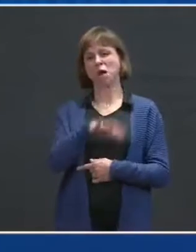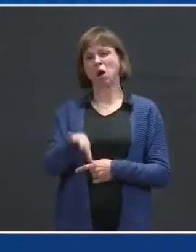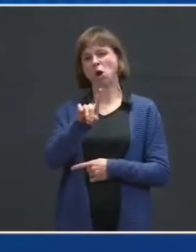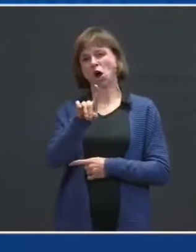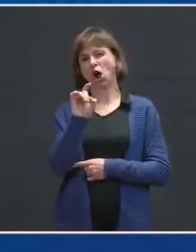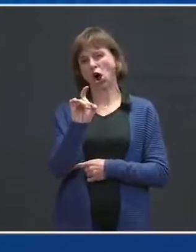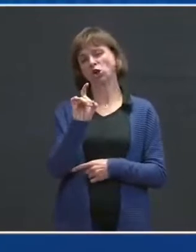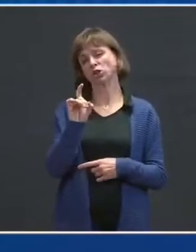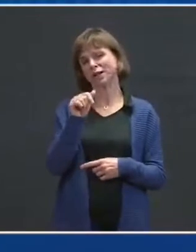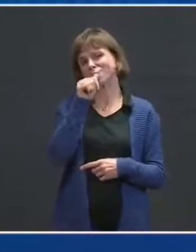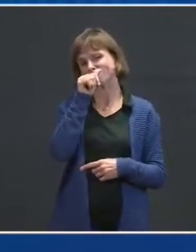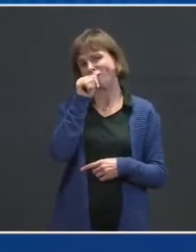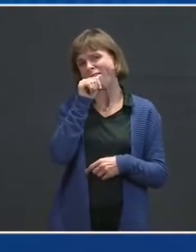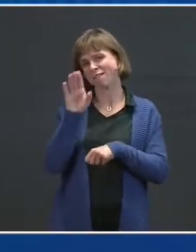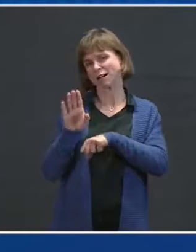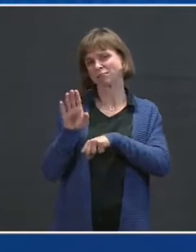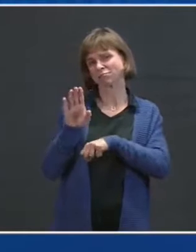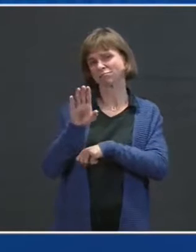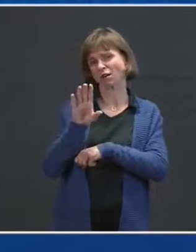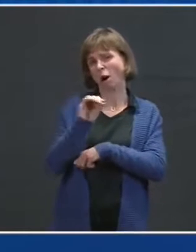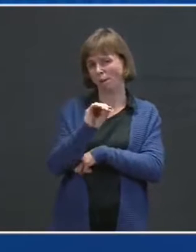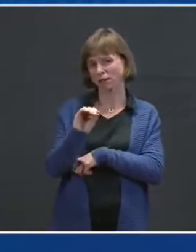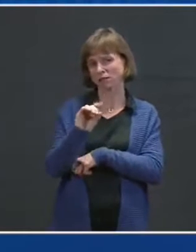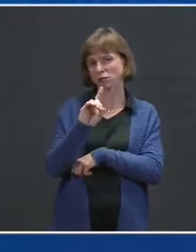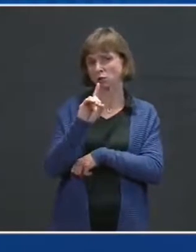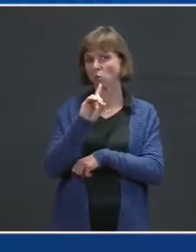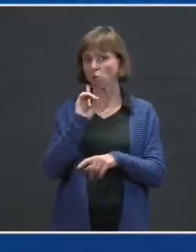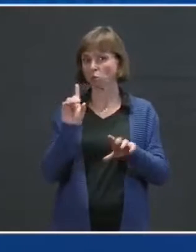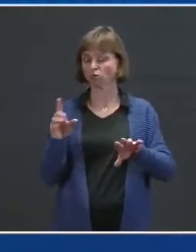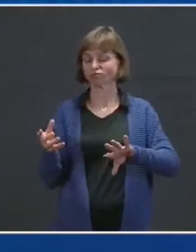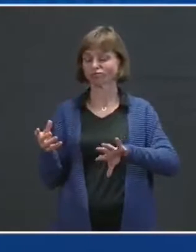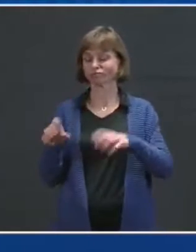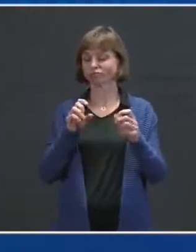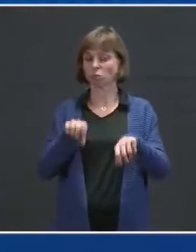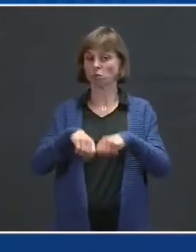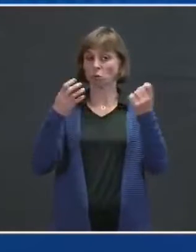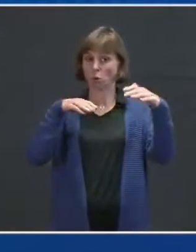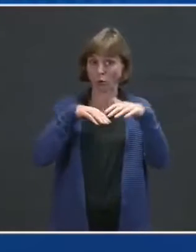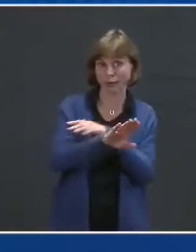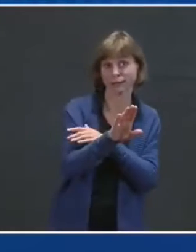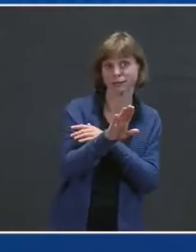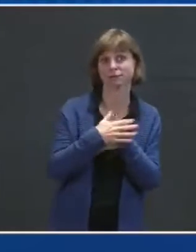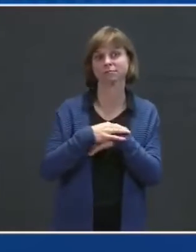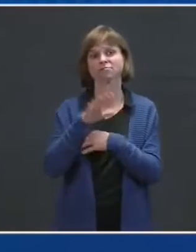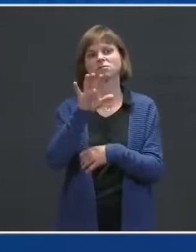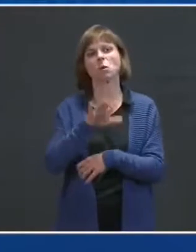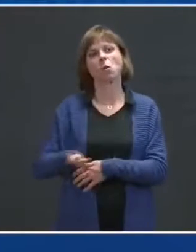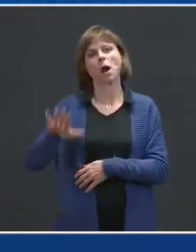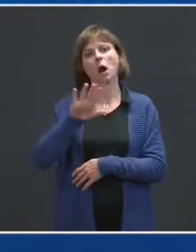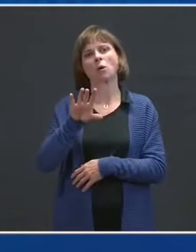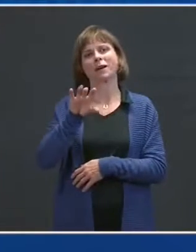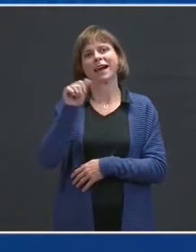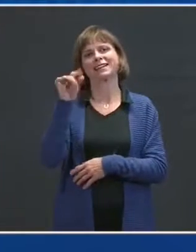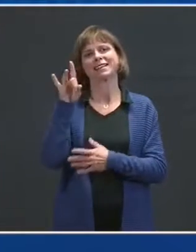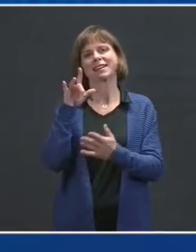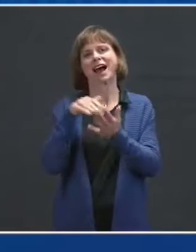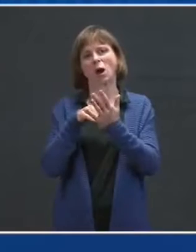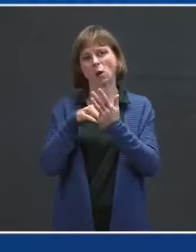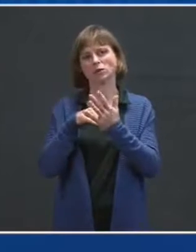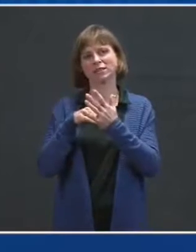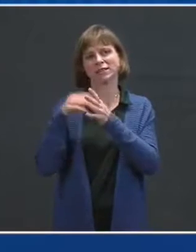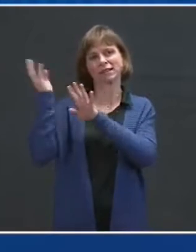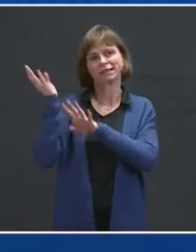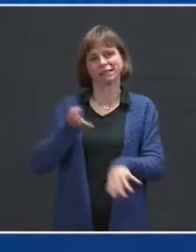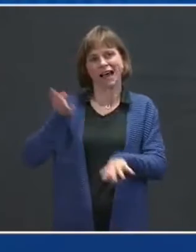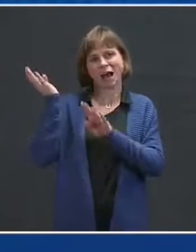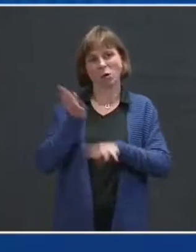companies were compromised. As you know, roughly 18,000 entities downloaded the malicious update, so the scale of